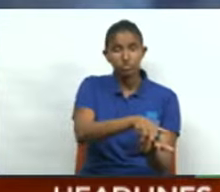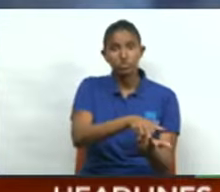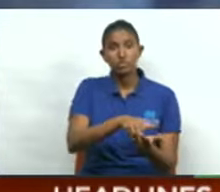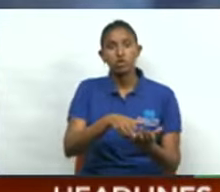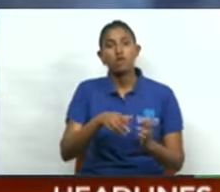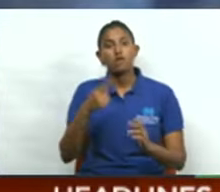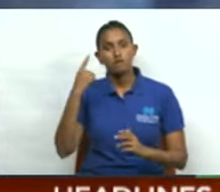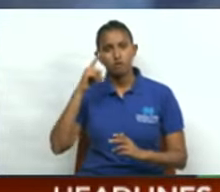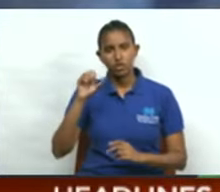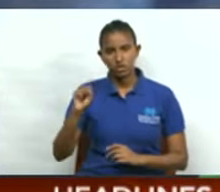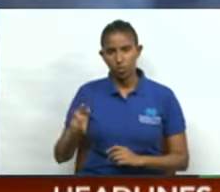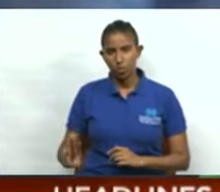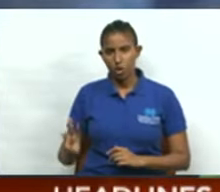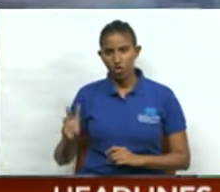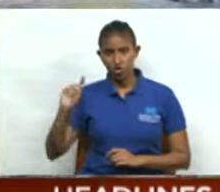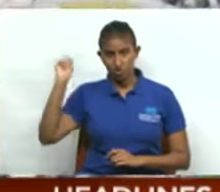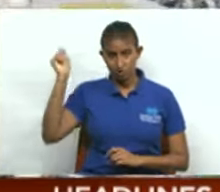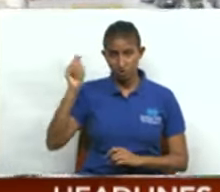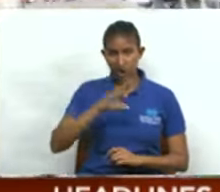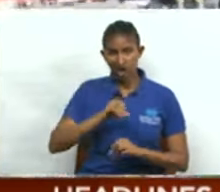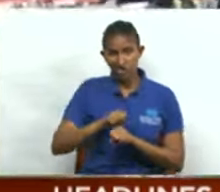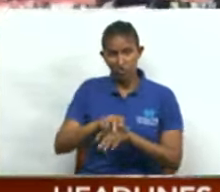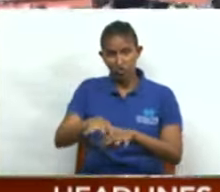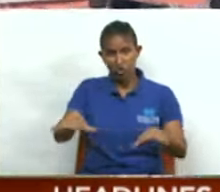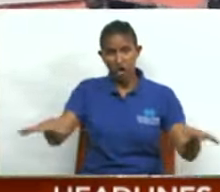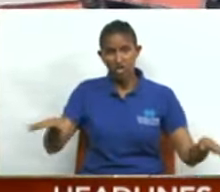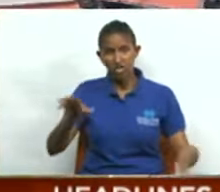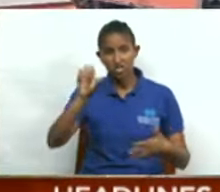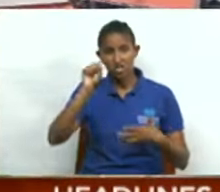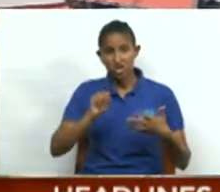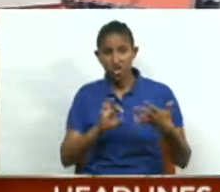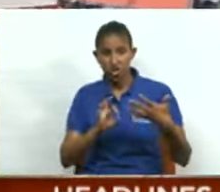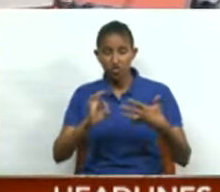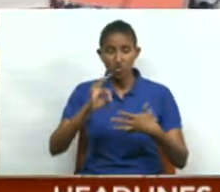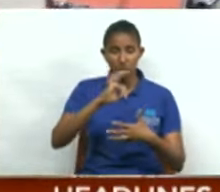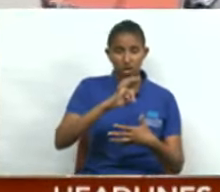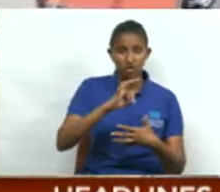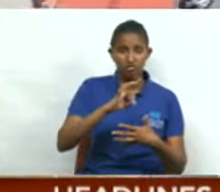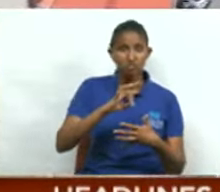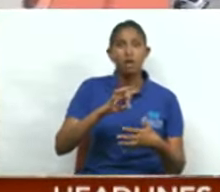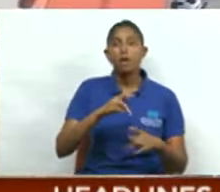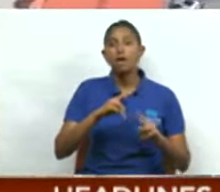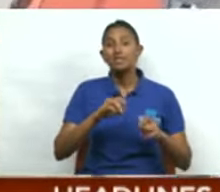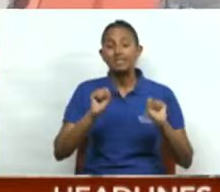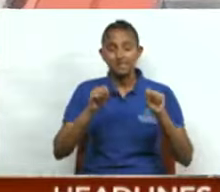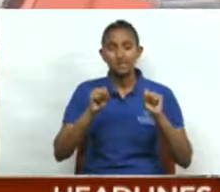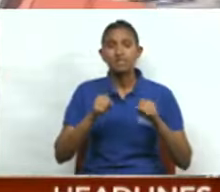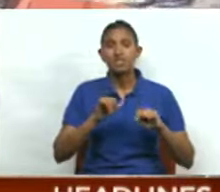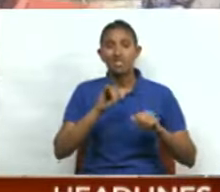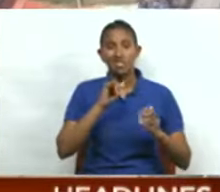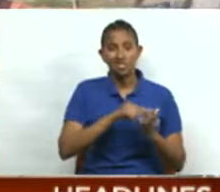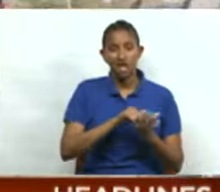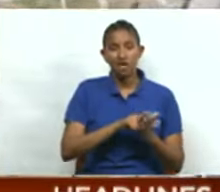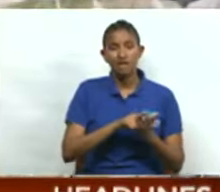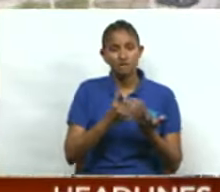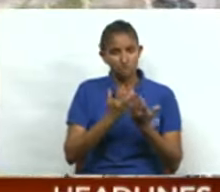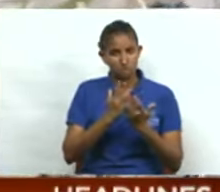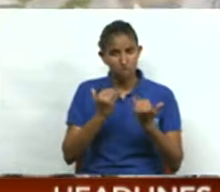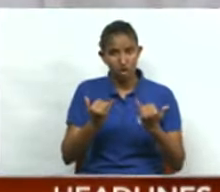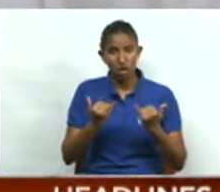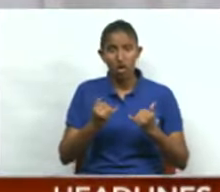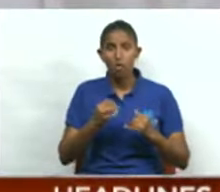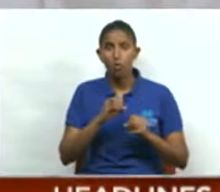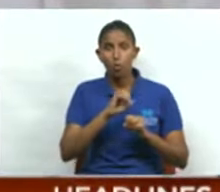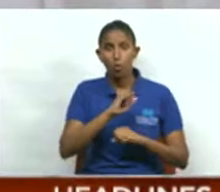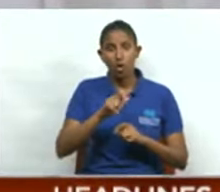Tobago and spread throughout the southern Caribbean. Although the spillage of bunker fuel has been mostly contained by authorities, the